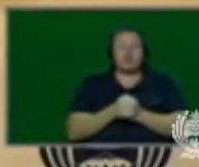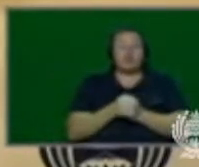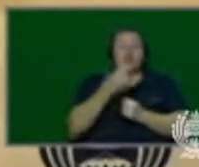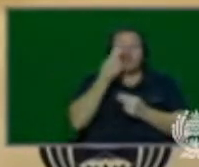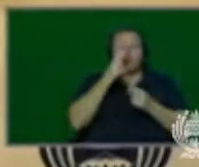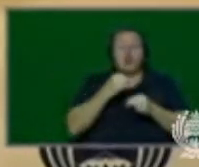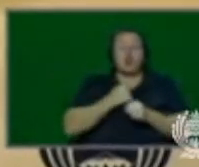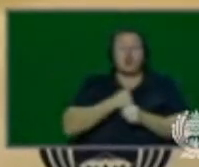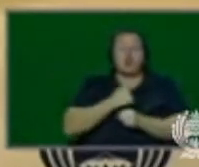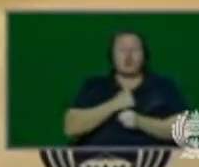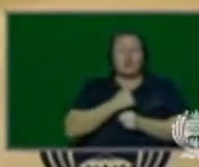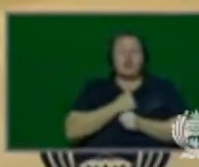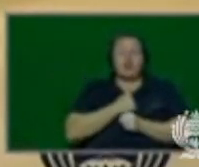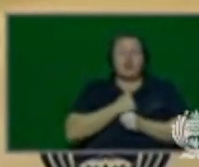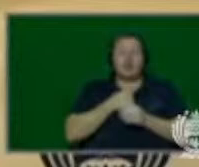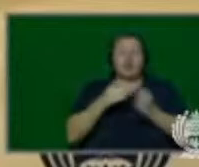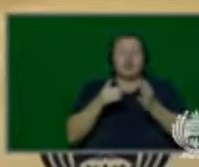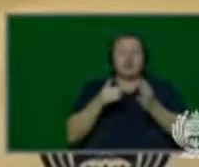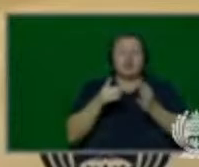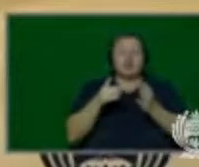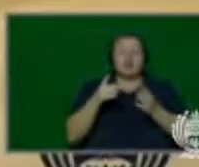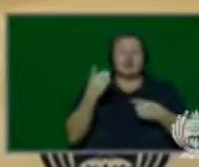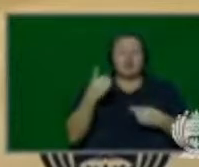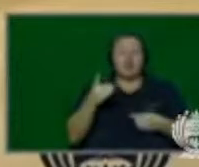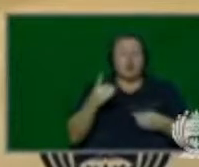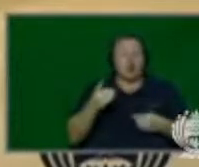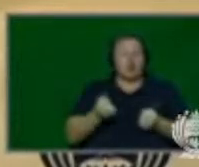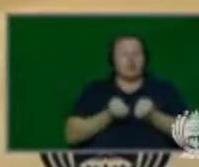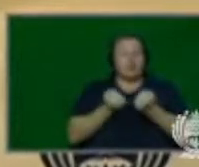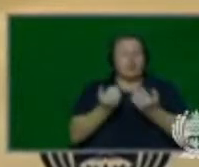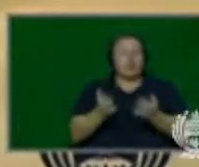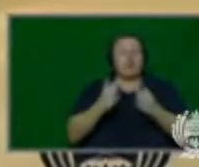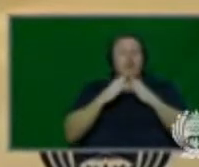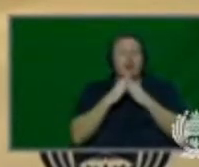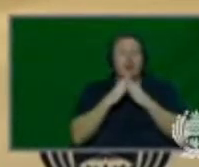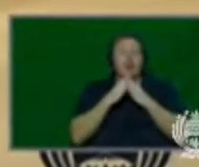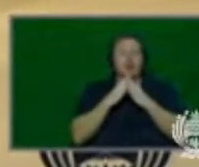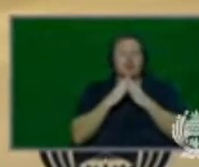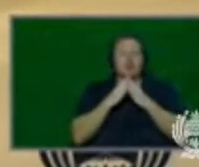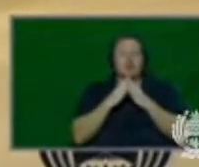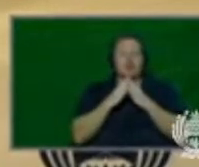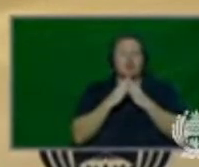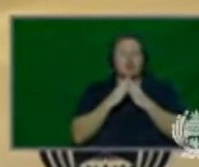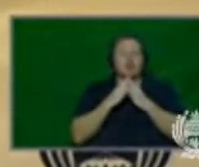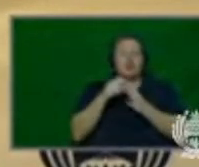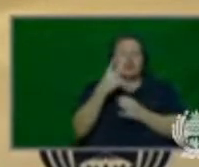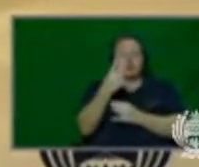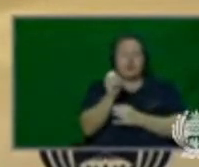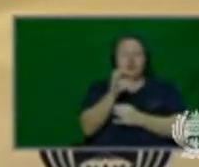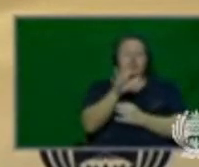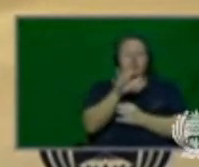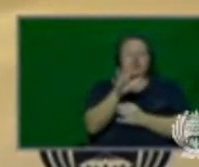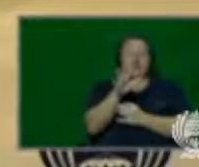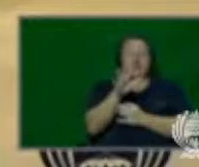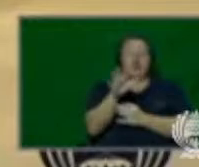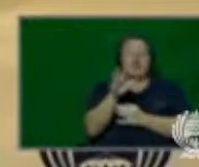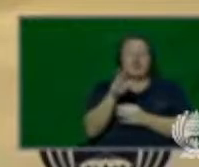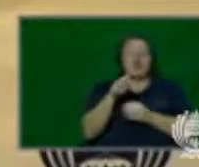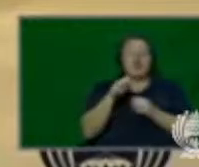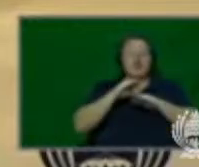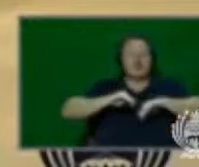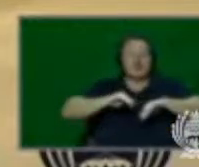table the following documents before this House. The 2025 Division of Revenue